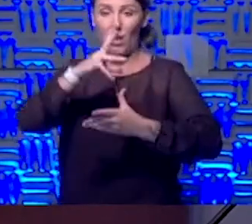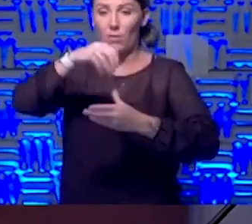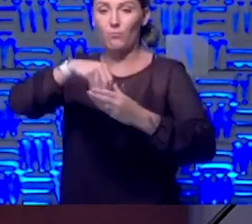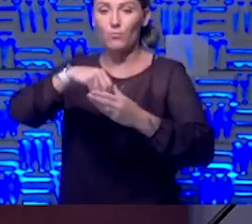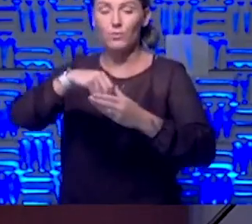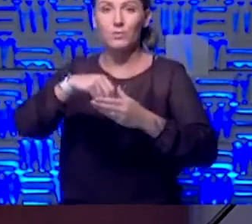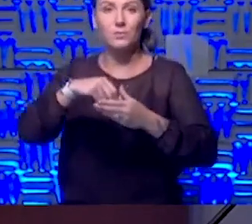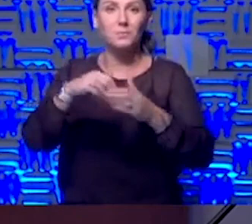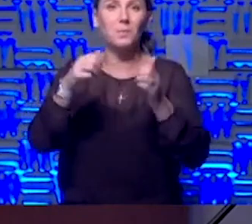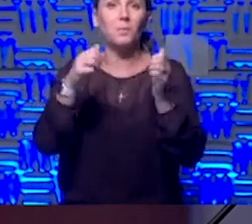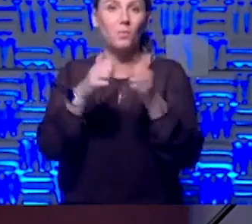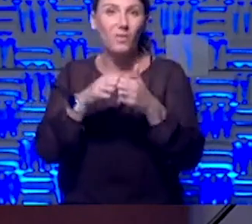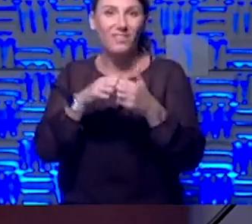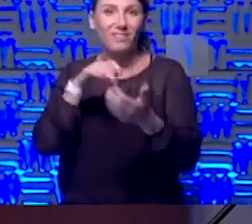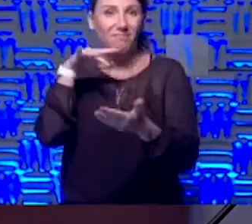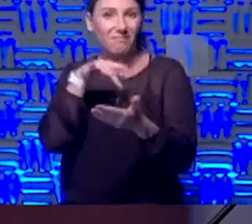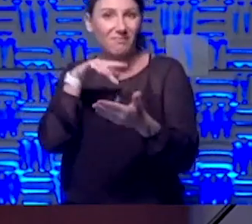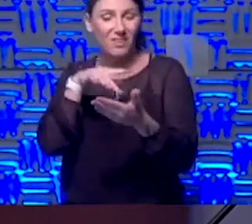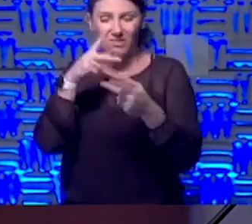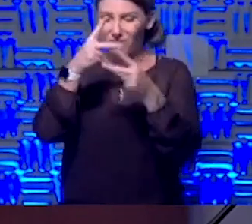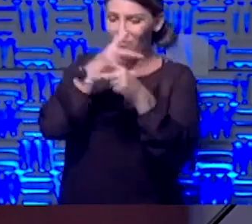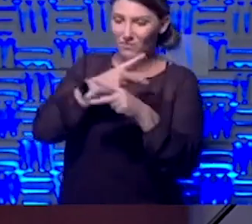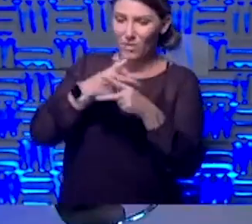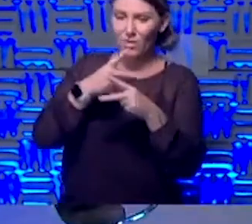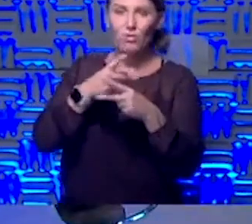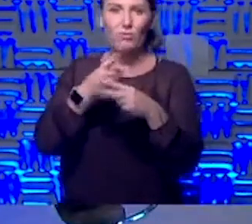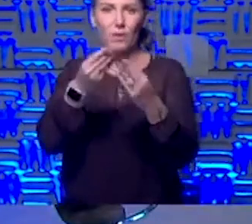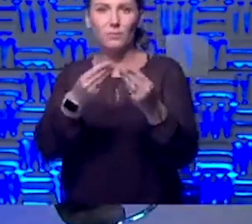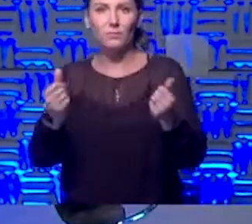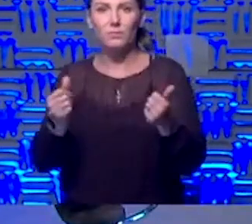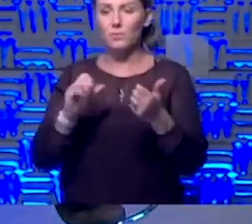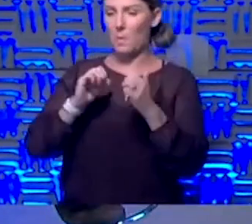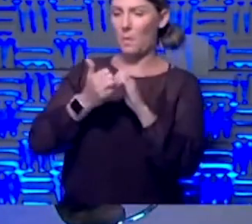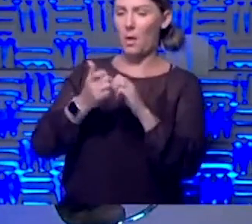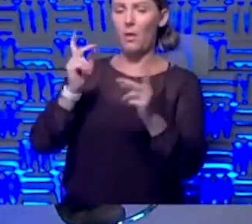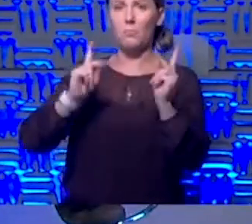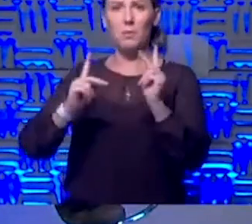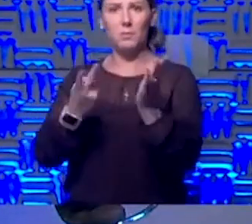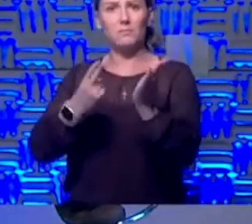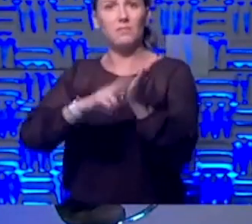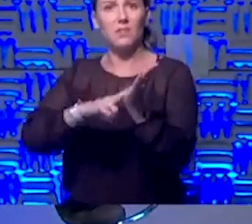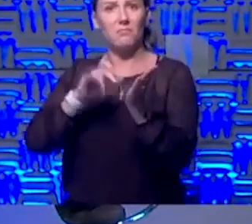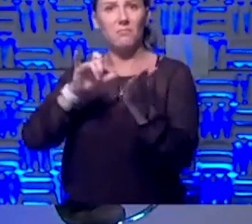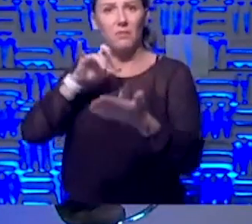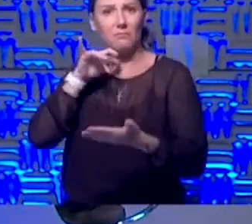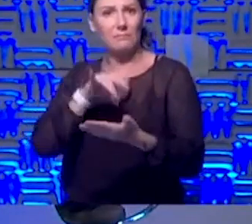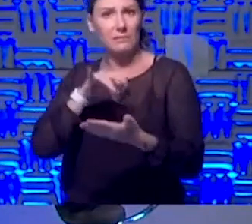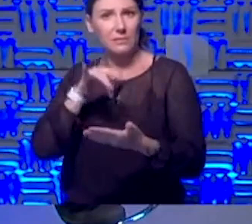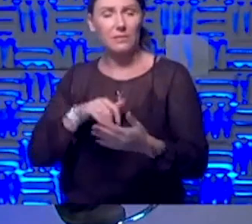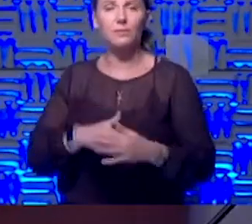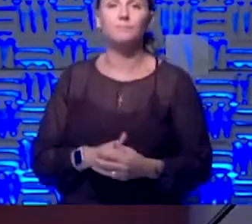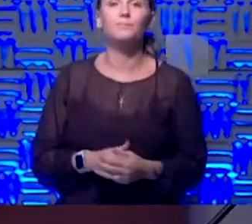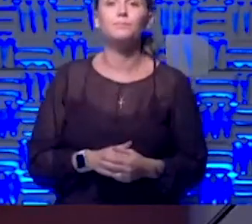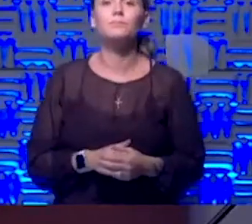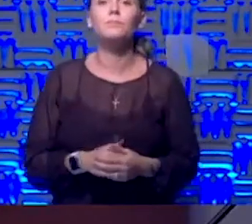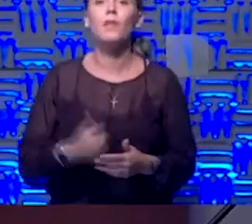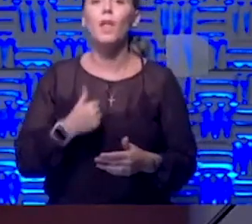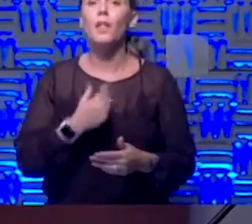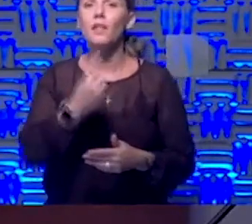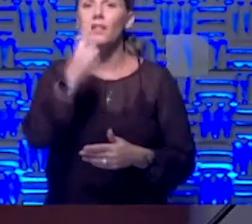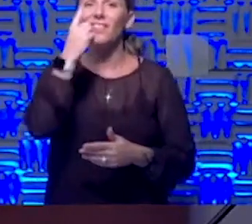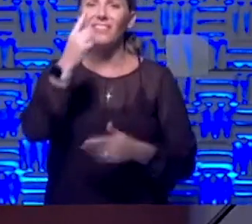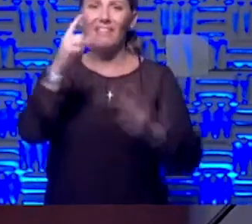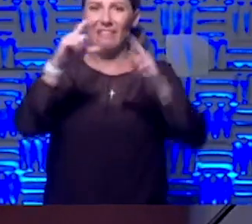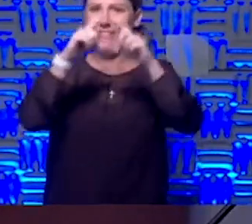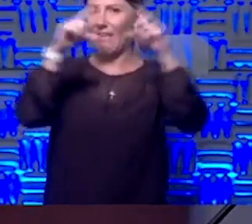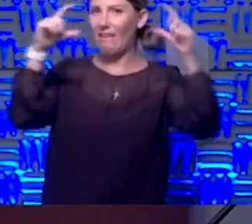in this study so we can figure out a solution to this. So, how do people sign up for that study if they want to be a part of that land? So, we're going to, I think, put in the header